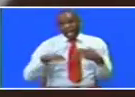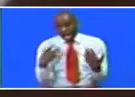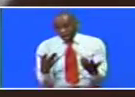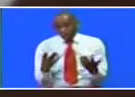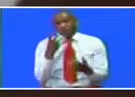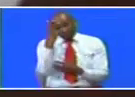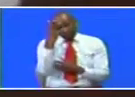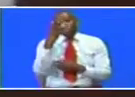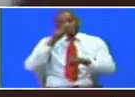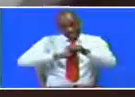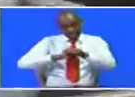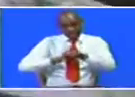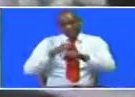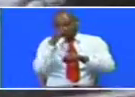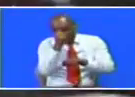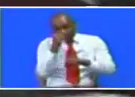four doses at